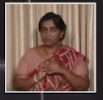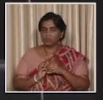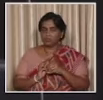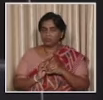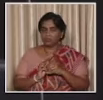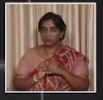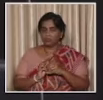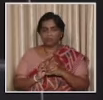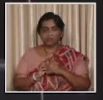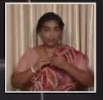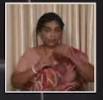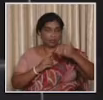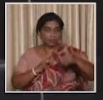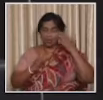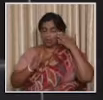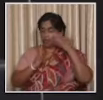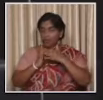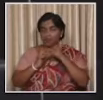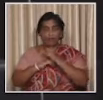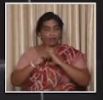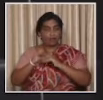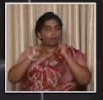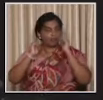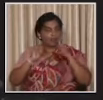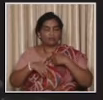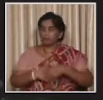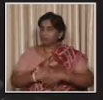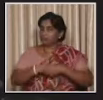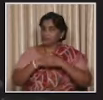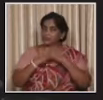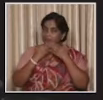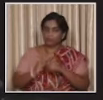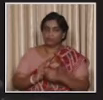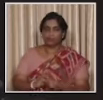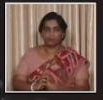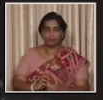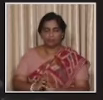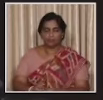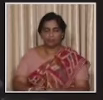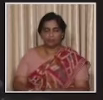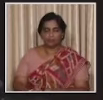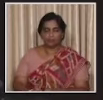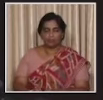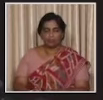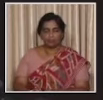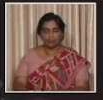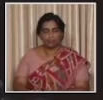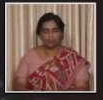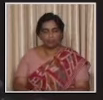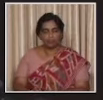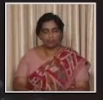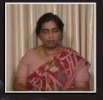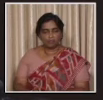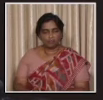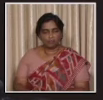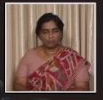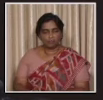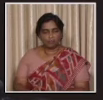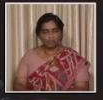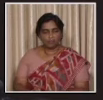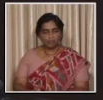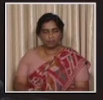in running this ministry. Thank you. Thank you. Honourable C.B. Ratnaik. Yes, Honourable Minister, is there anything to be explained?